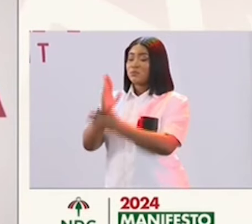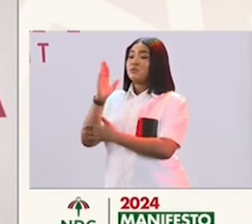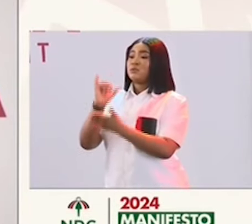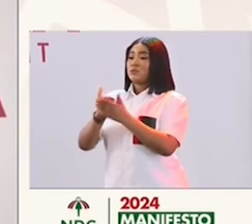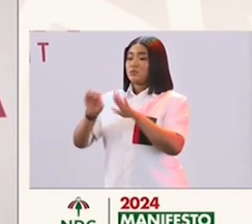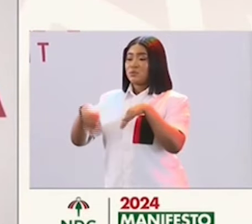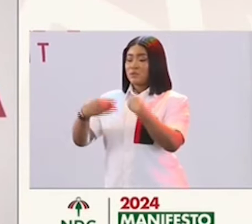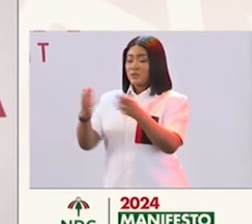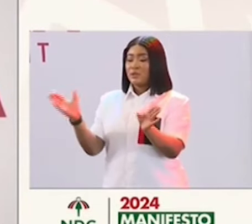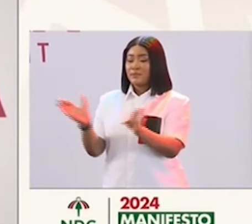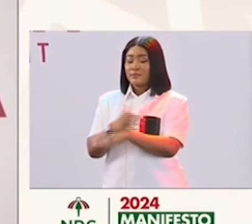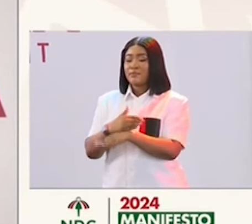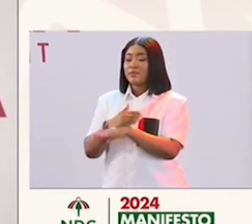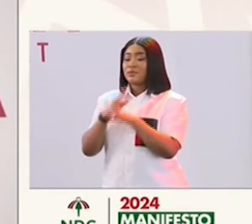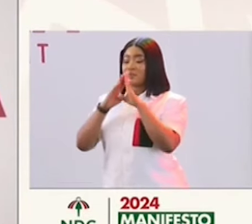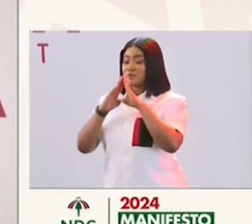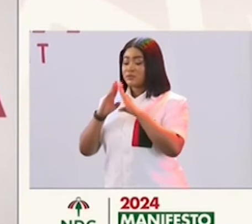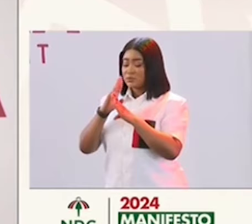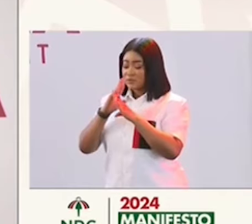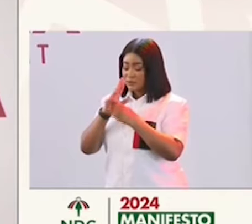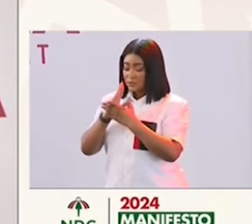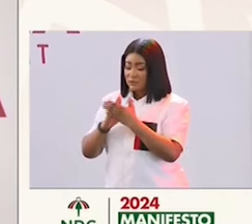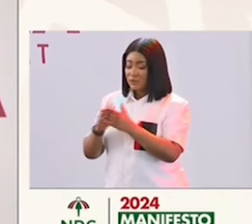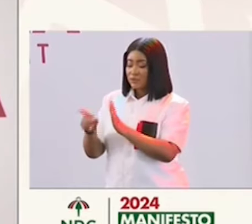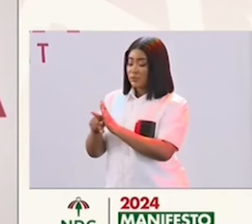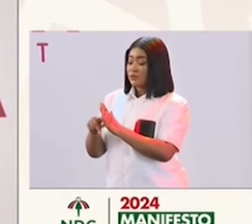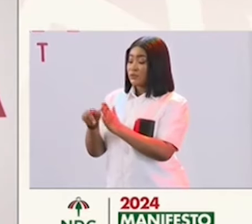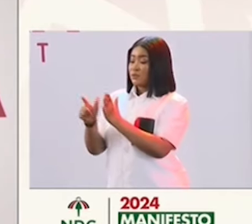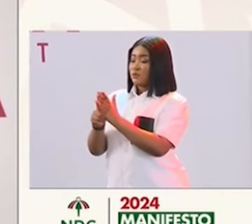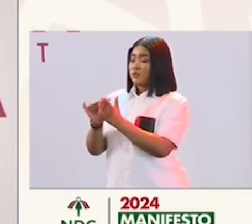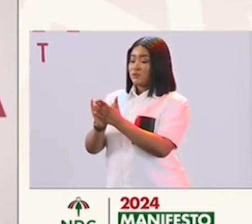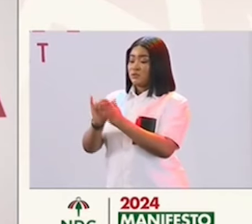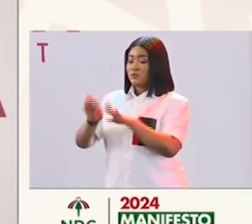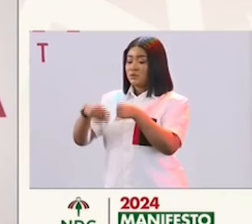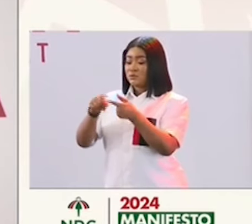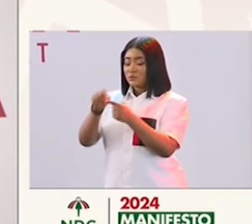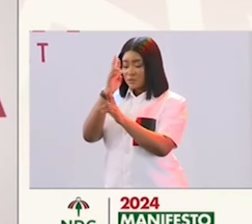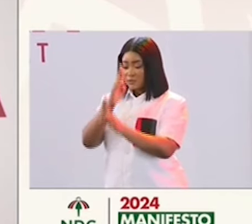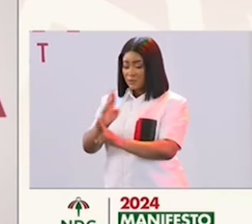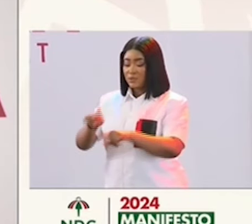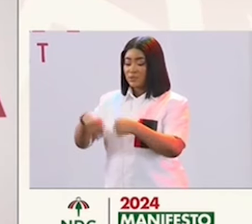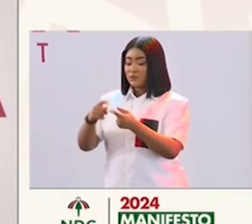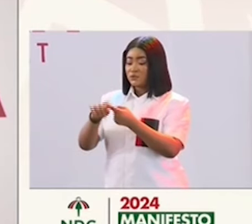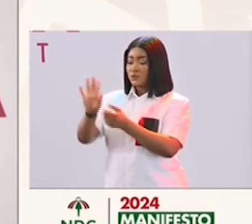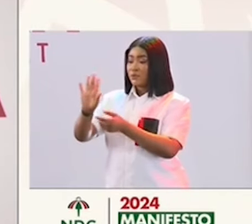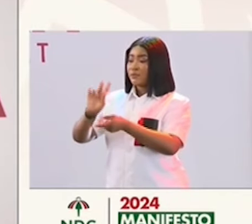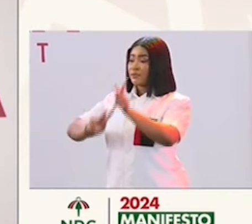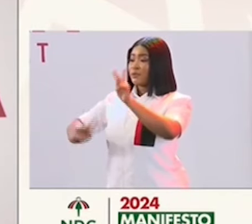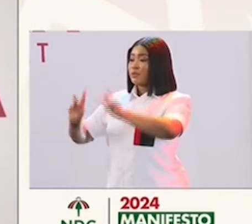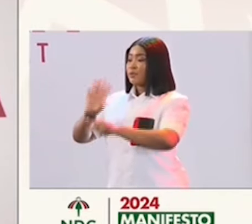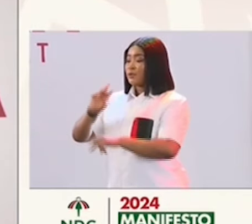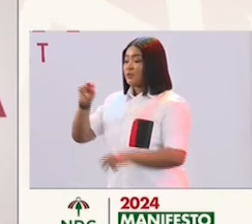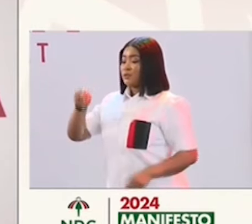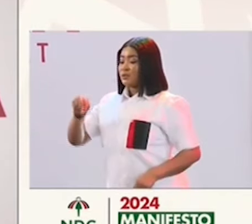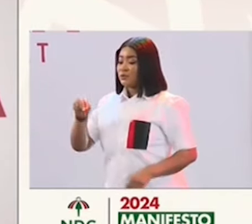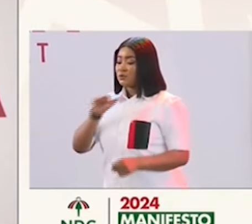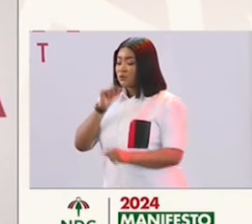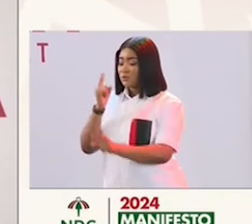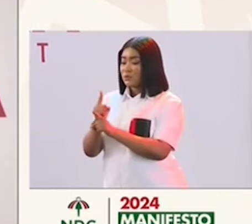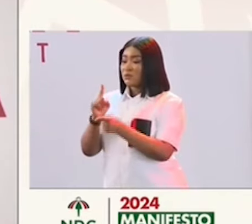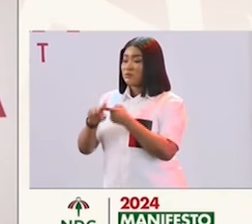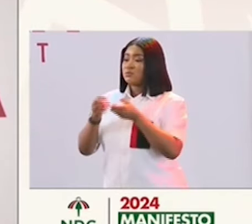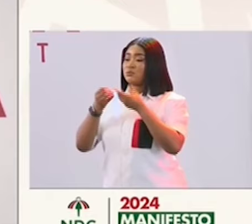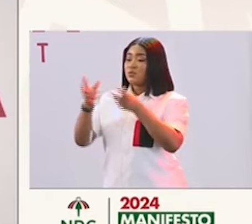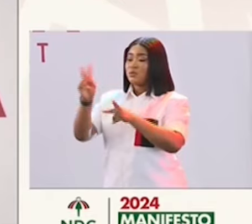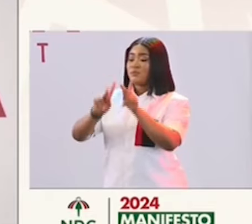by sound principles. And those principles were anchored on the respect we have for our people. The need for us not to just tell our people